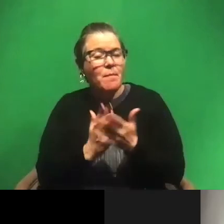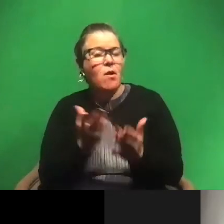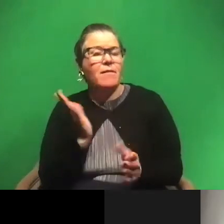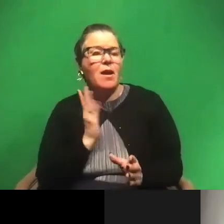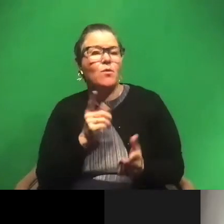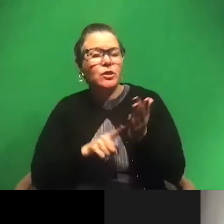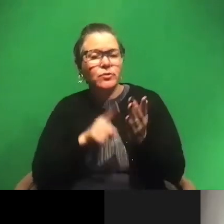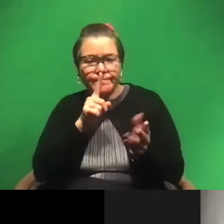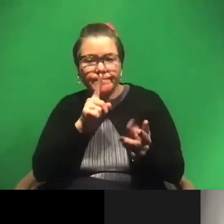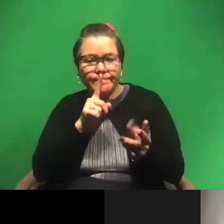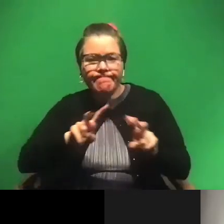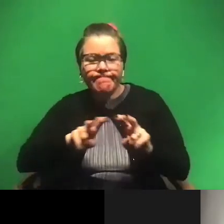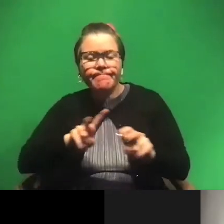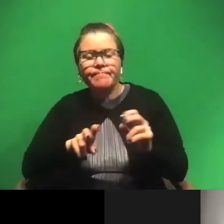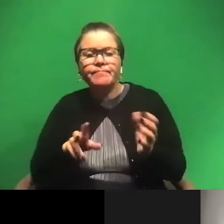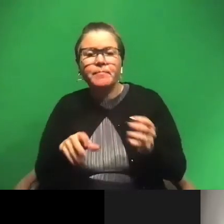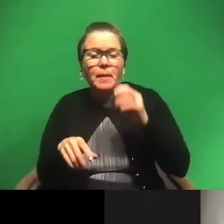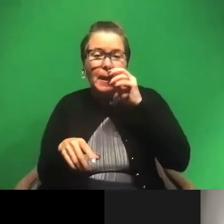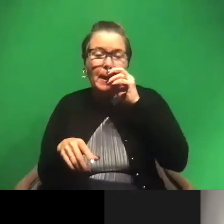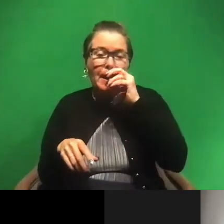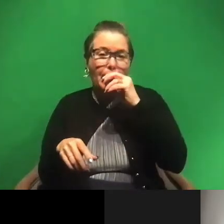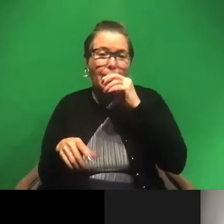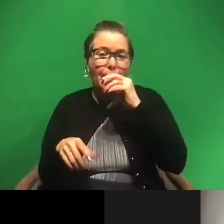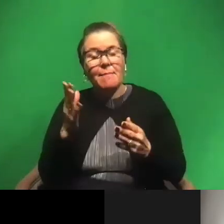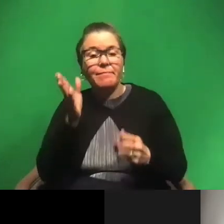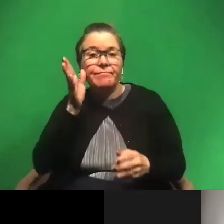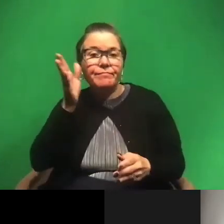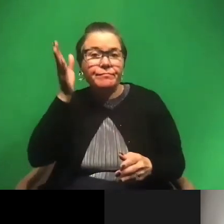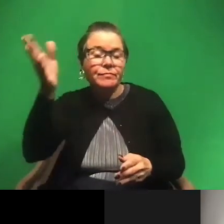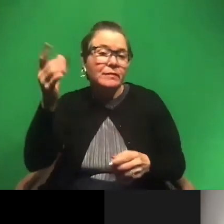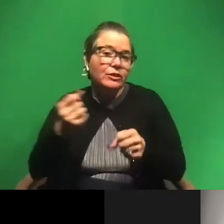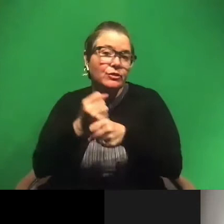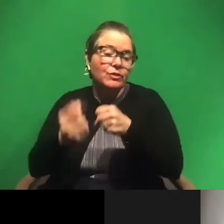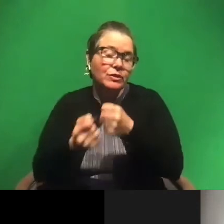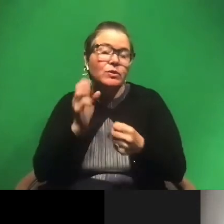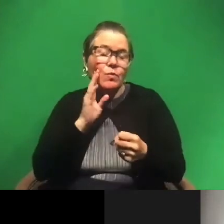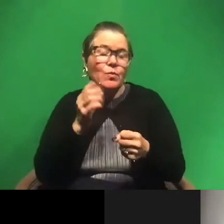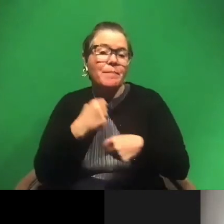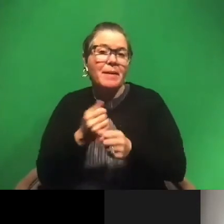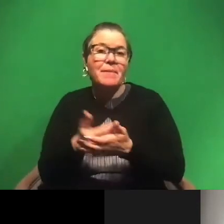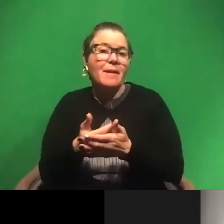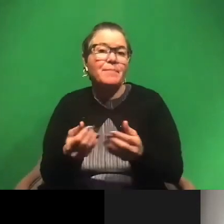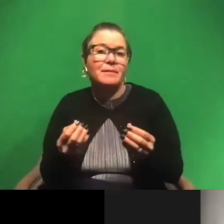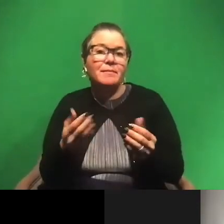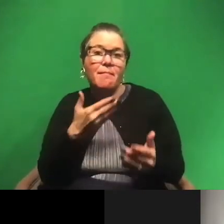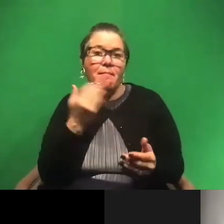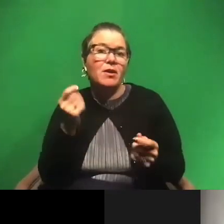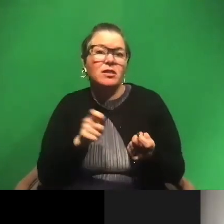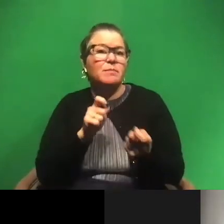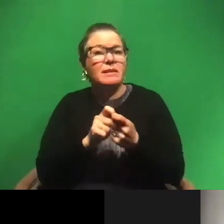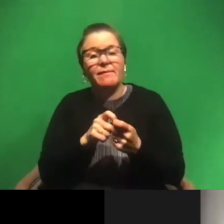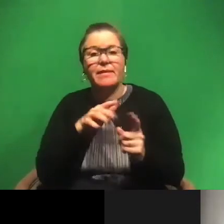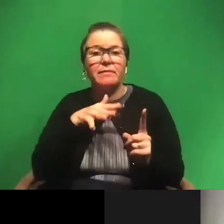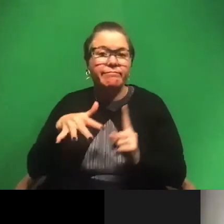investigating that. And, maybe years into the future, we'll be able to breed abalone that do better in certain conditions. I don't